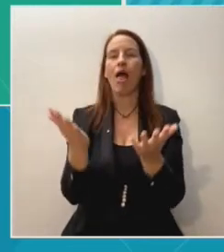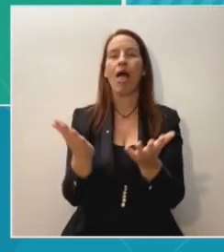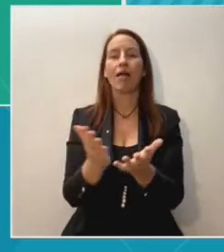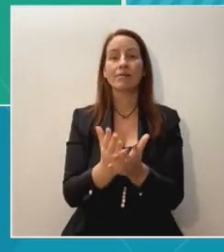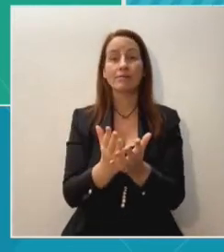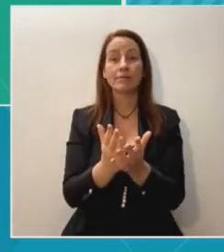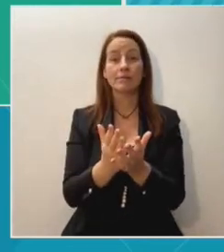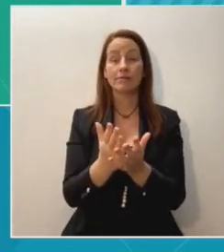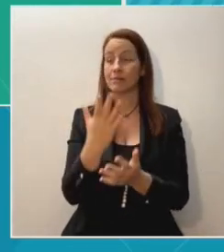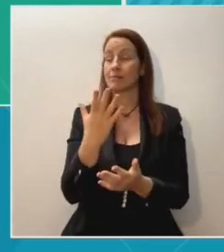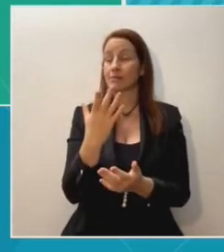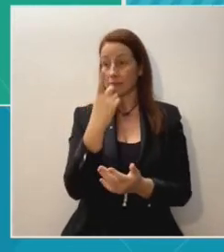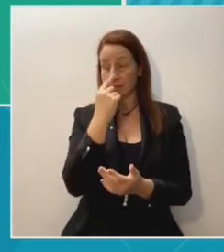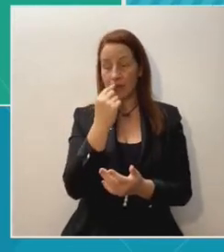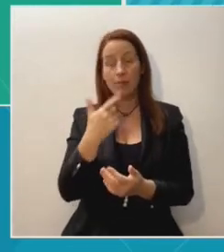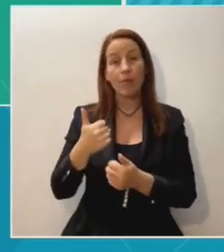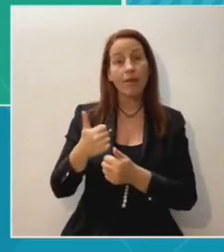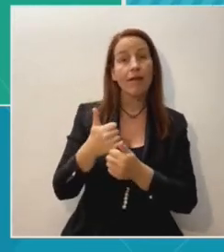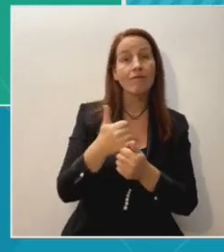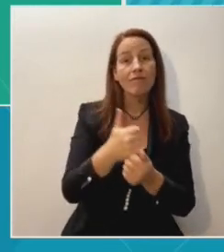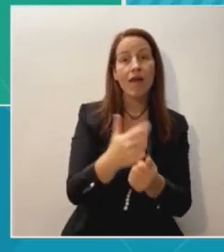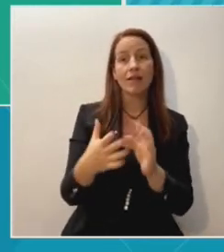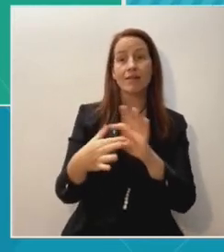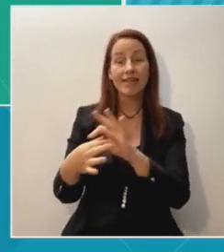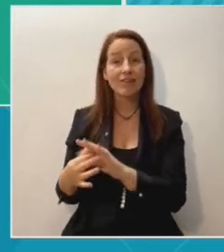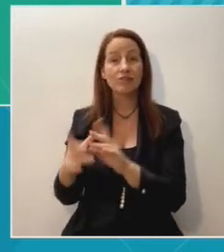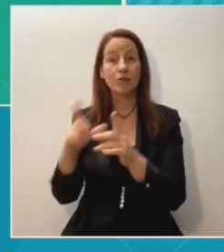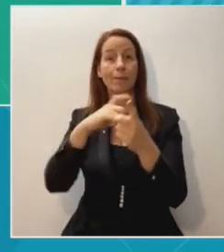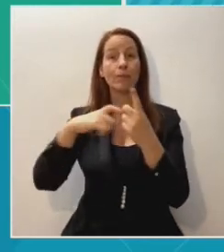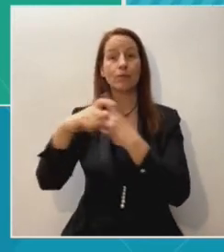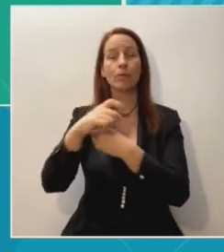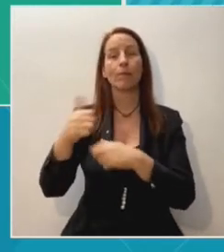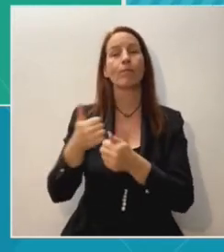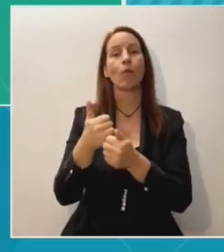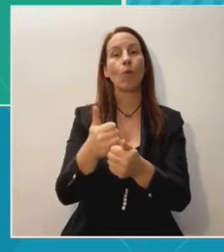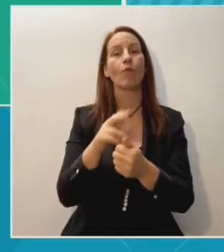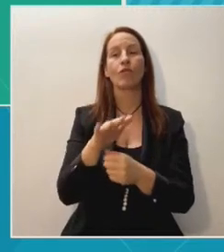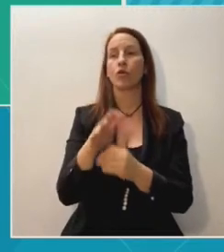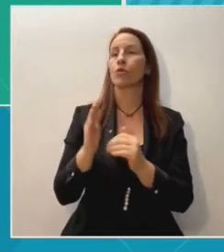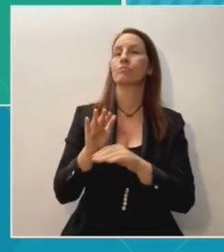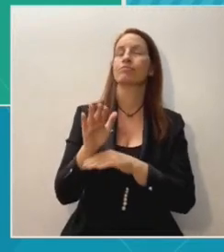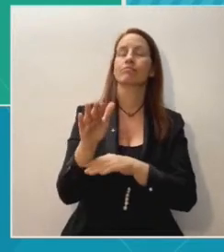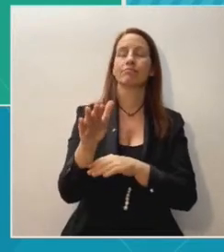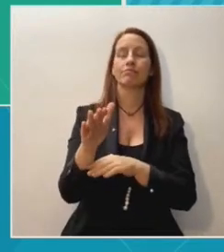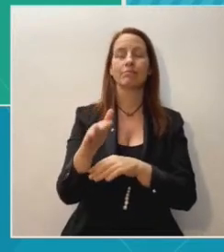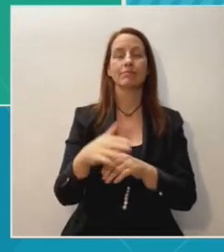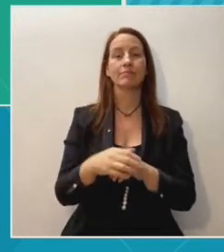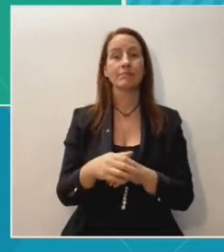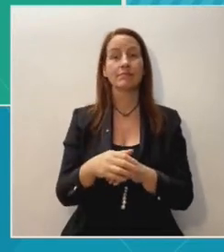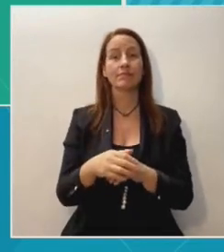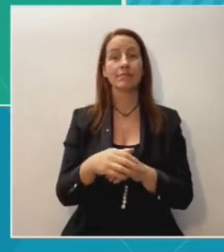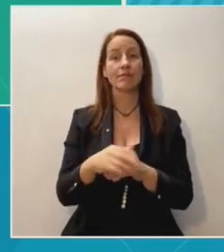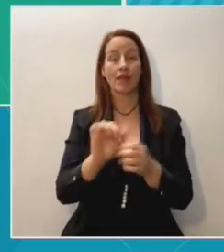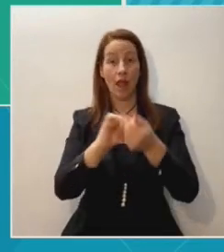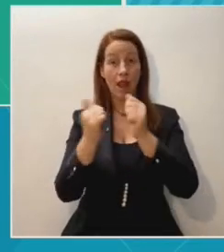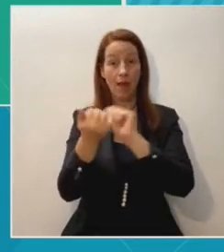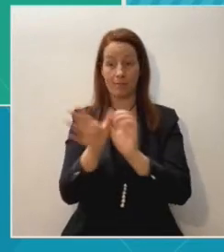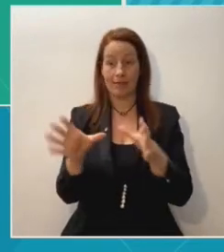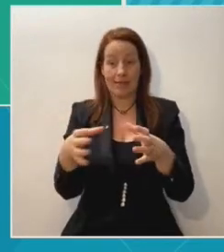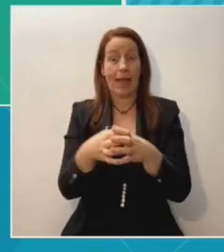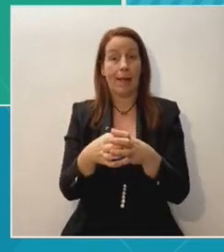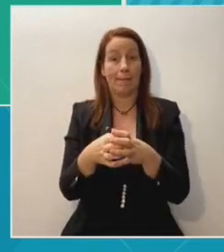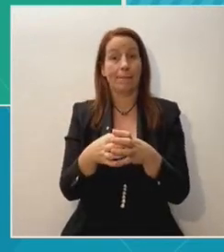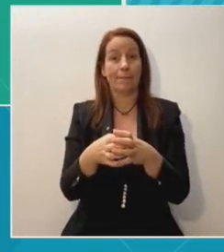and a valuable community of support for you in the years to come. The alumni team are here, so please do call